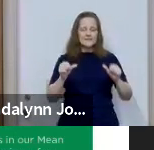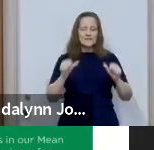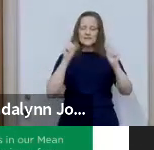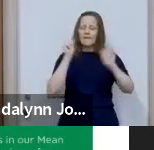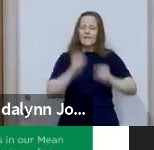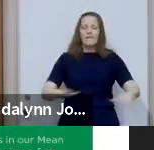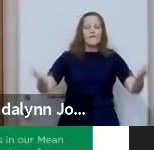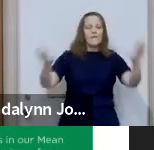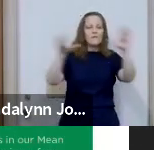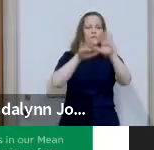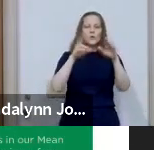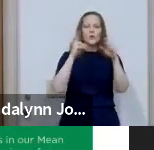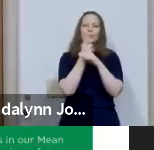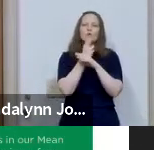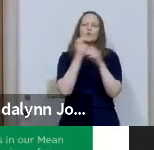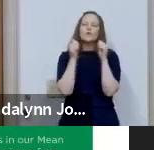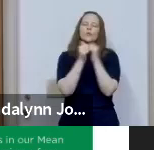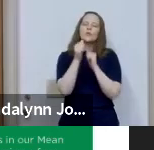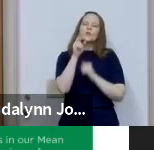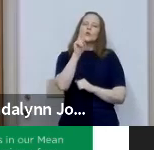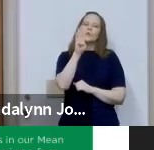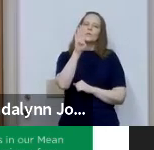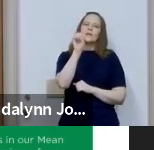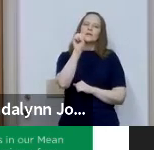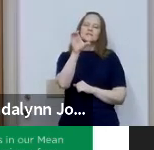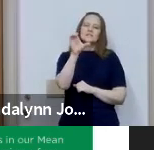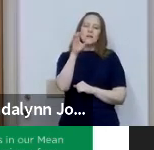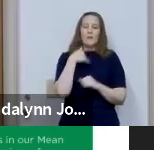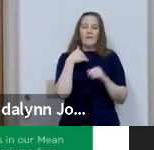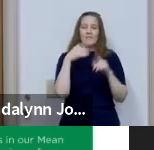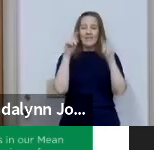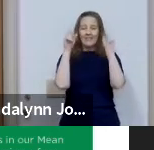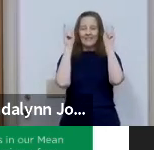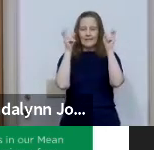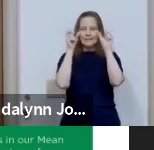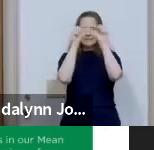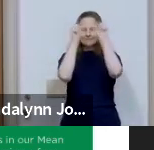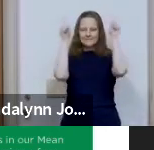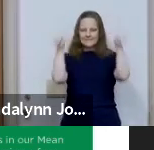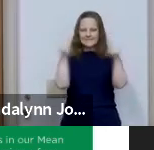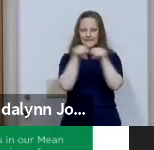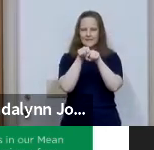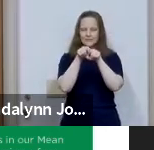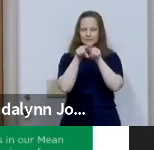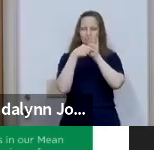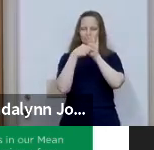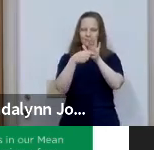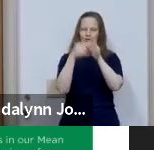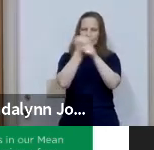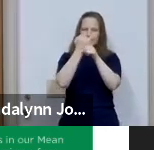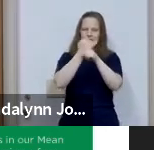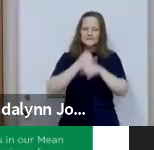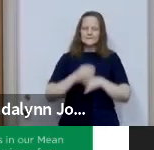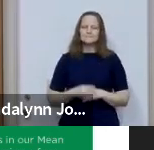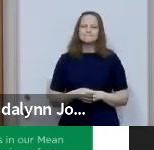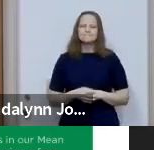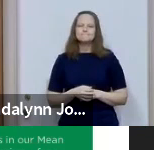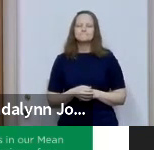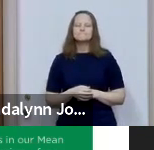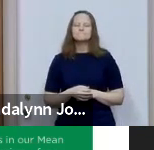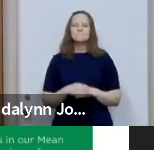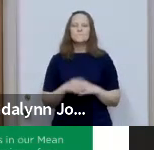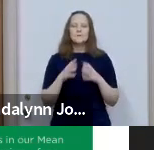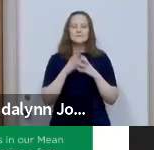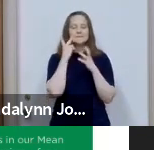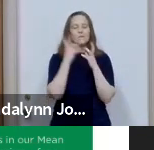with UBSC, we've got this great scrappy theme signs campaign across the campus. You're gonna see lots and lots